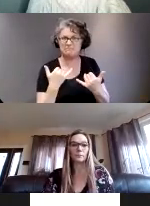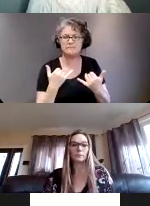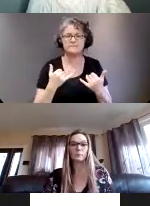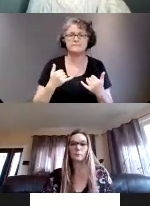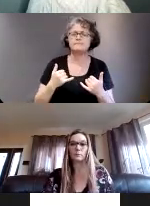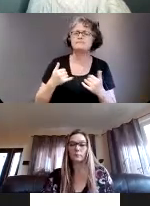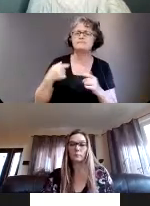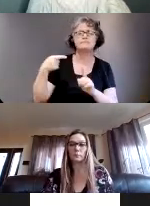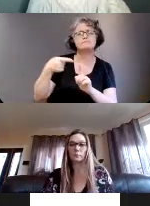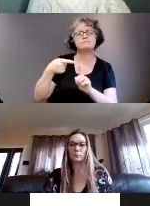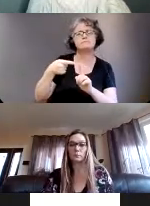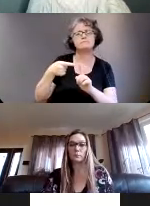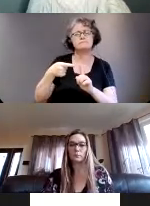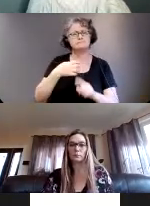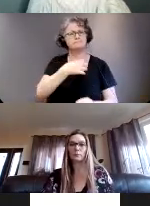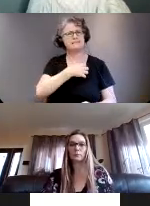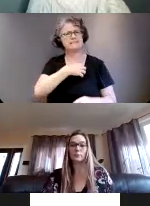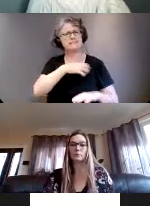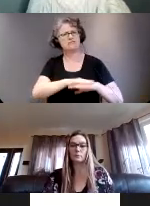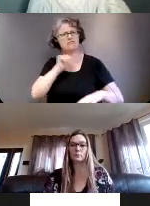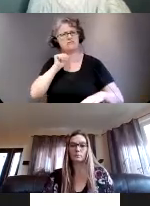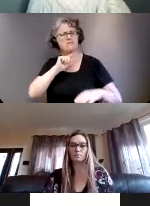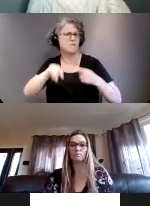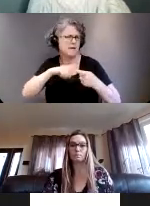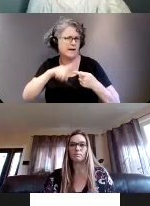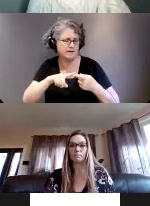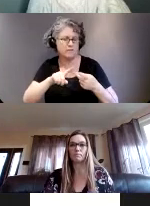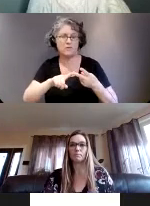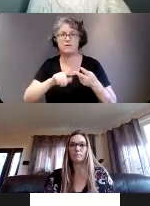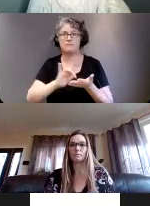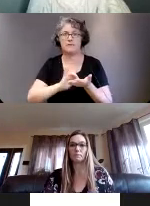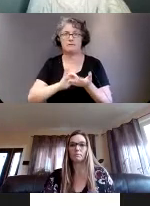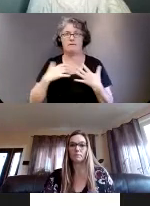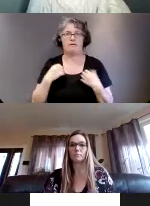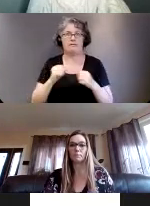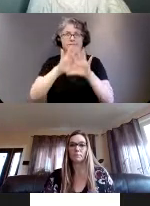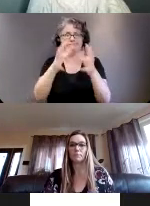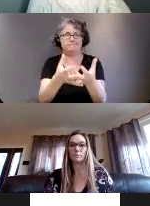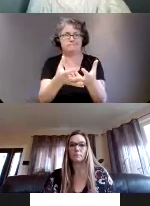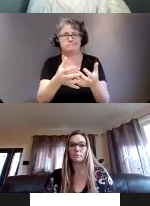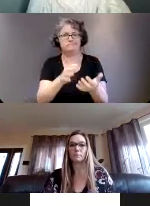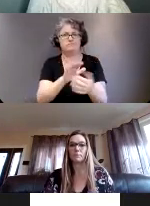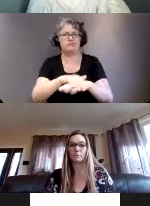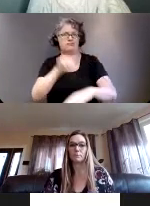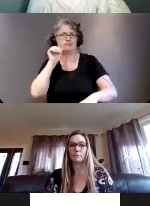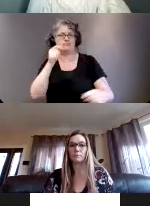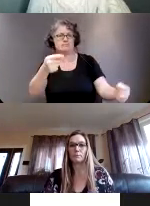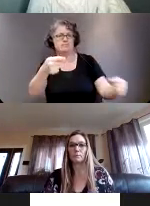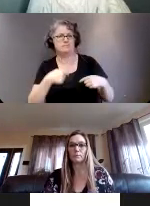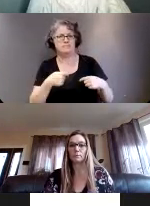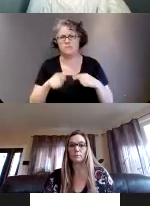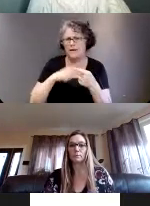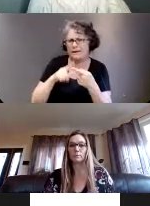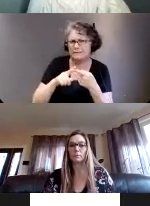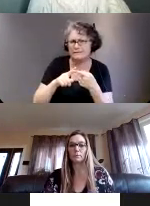do you involve police and or the medical authorities? Yeah, so thank you for that one. I think